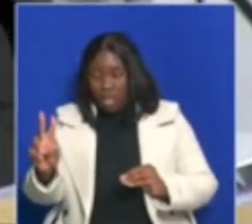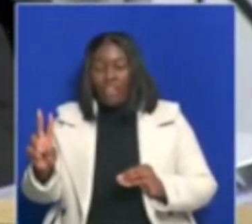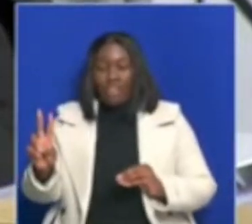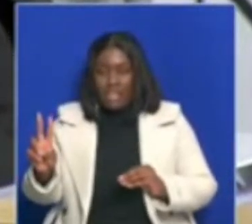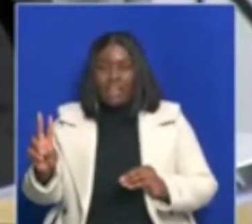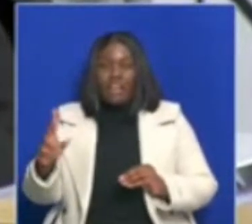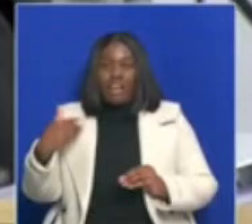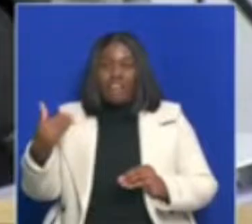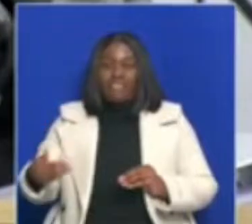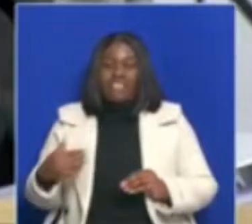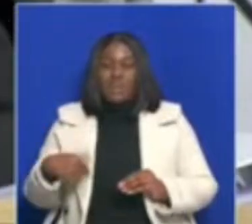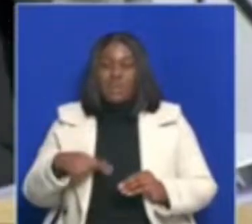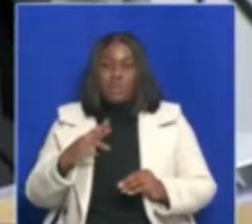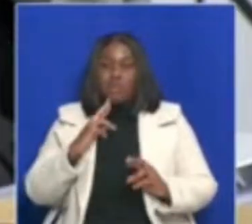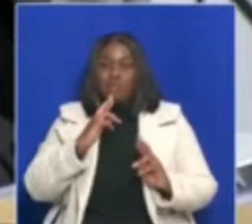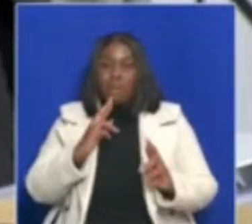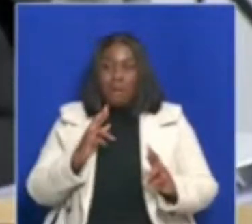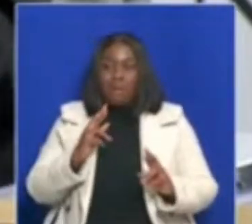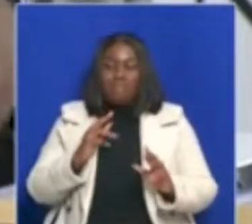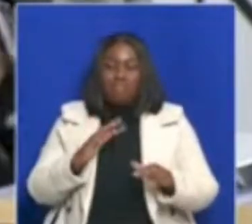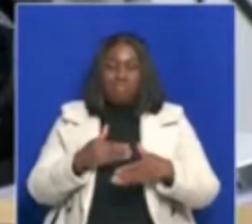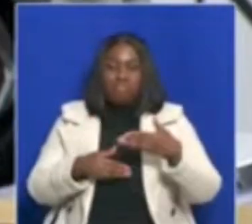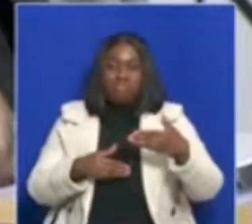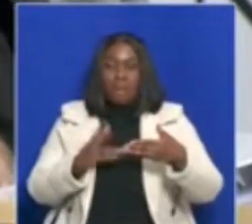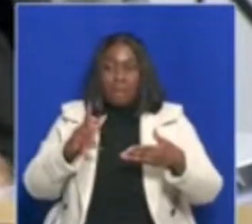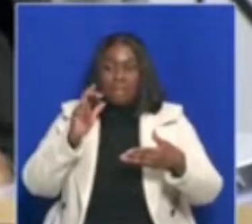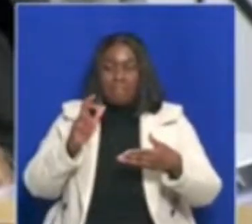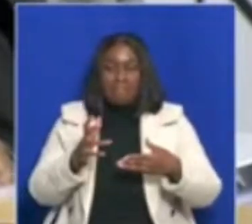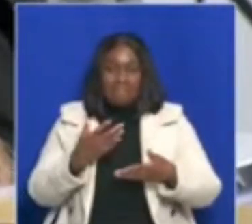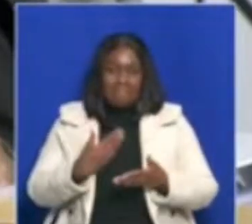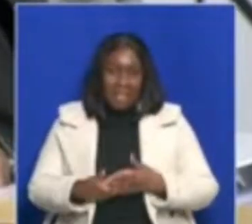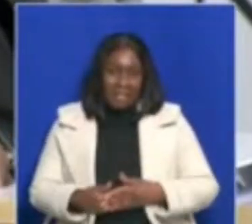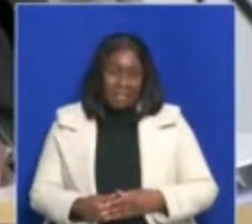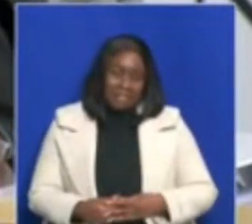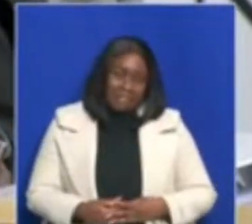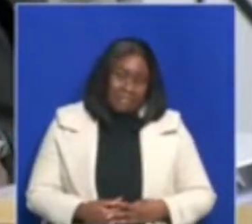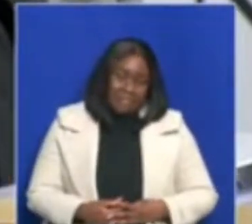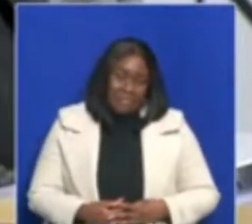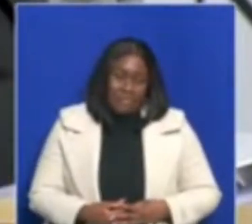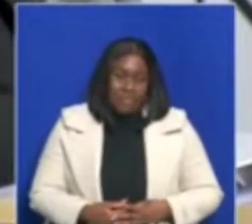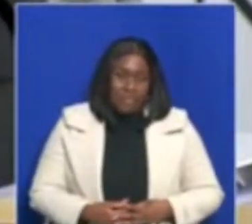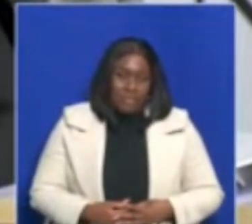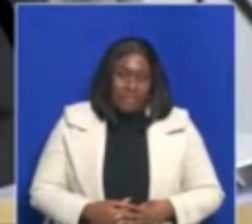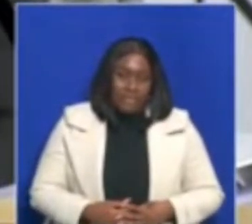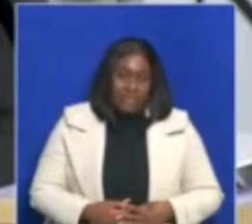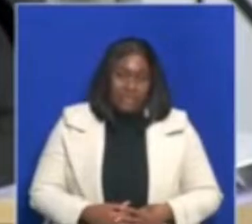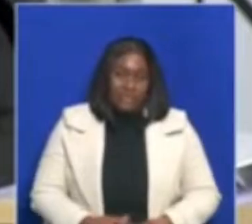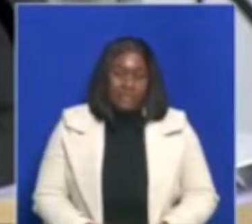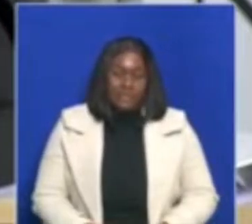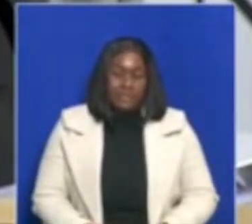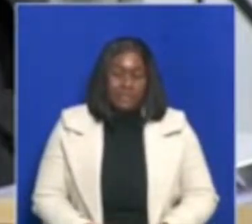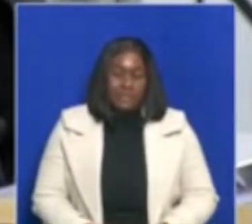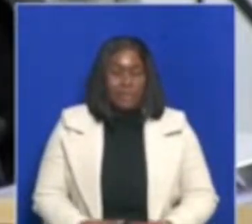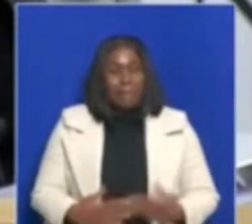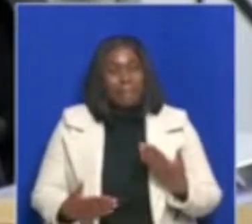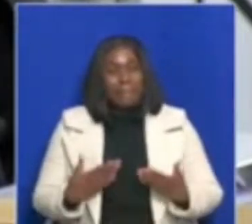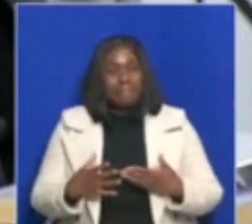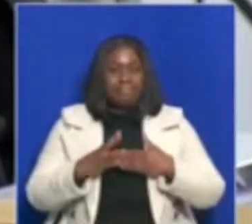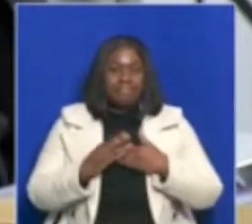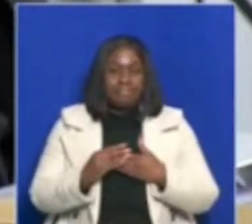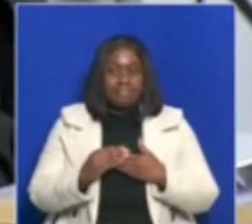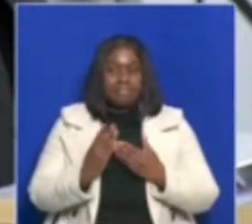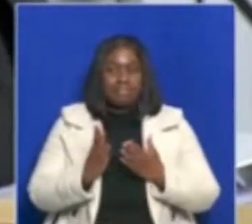members who work at maybe they are the members that work in the shift who attend the crime